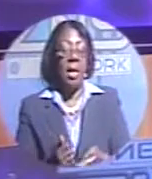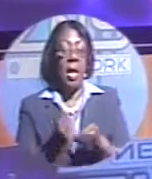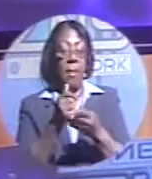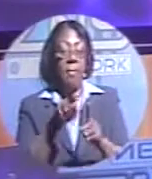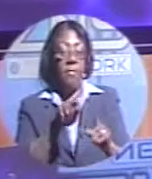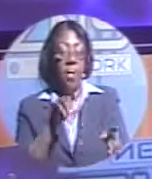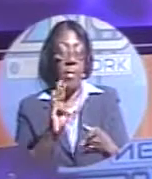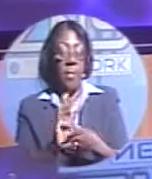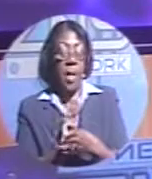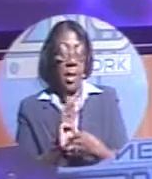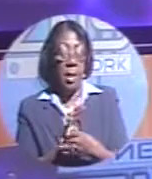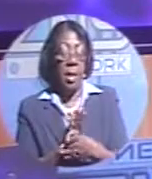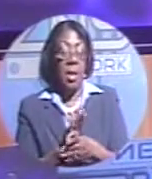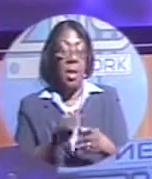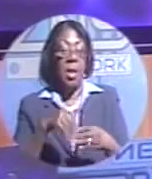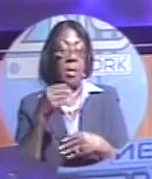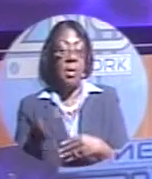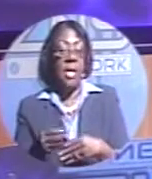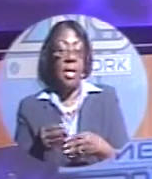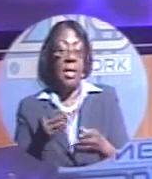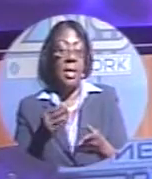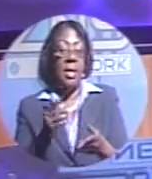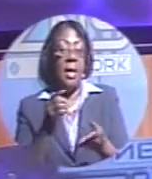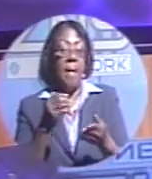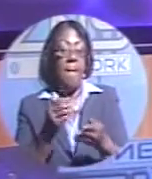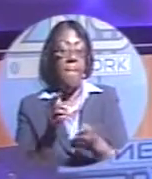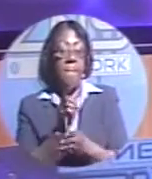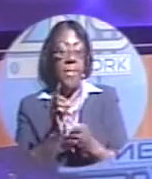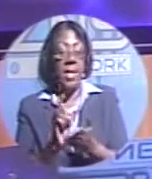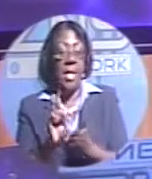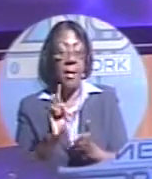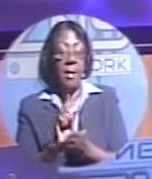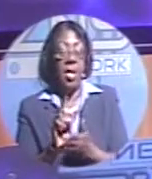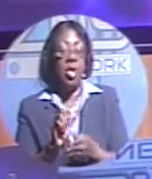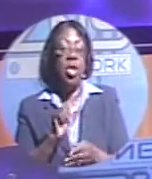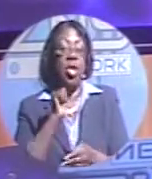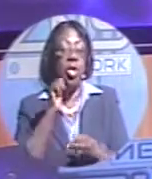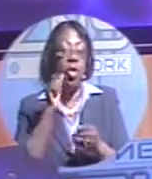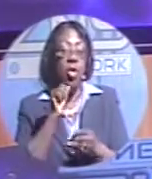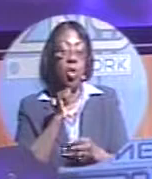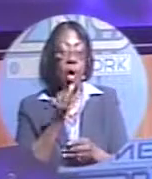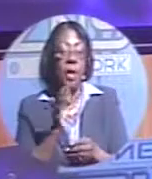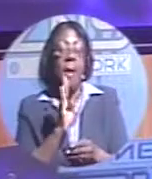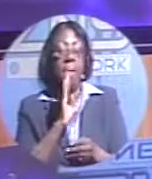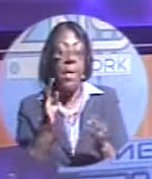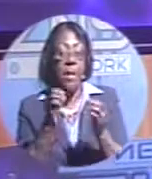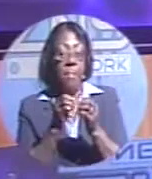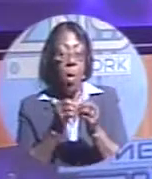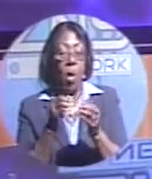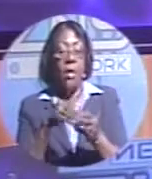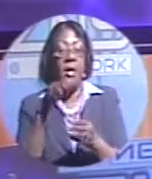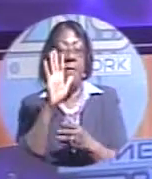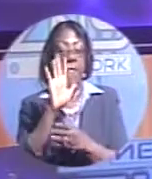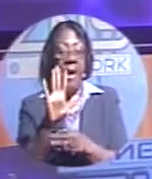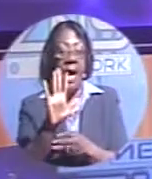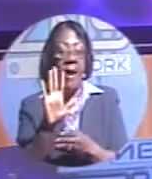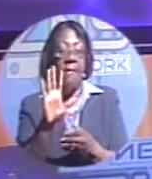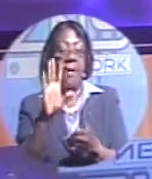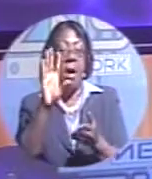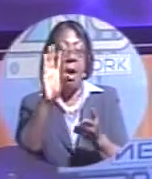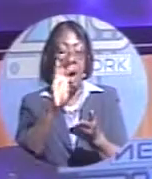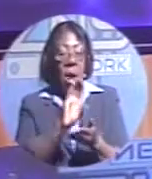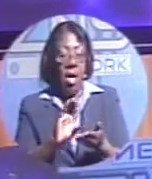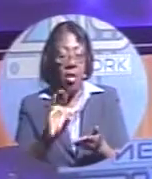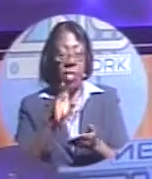2008. The outstanding debt and interest should not exceed $500,000. And the mortgage must be 90 days past due before